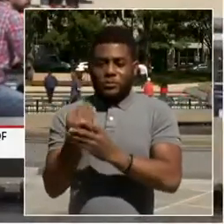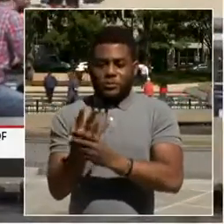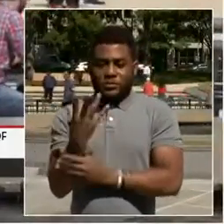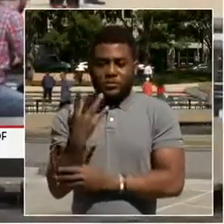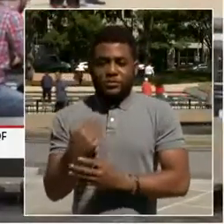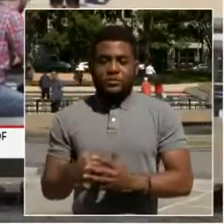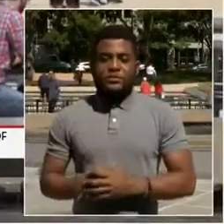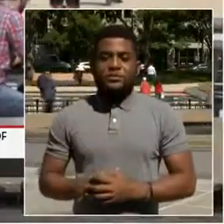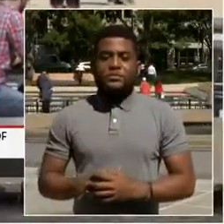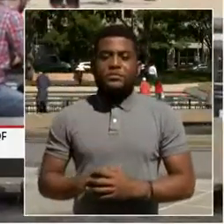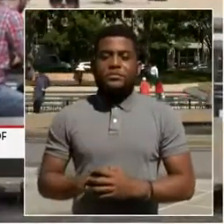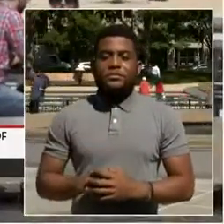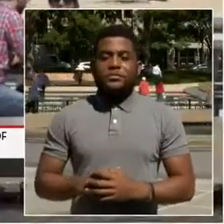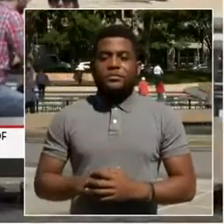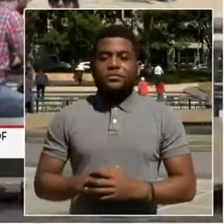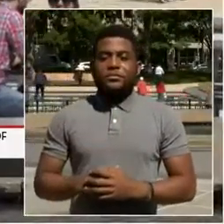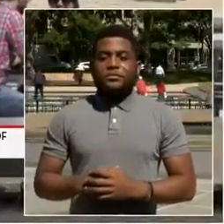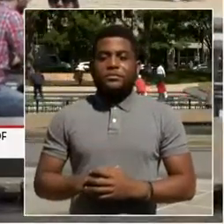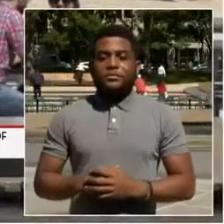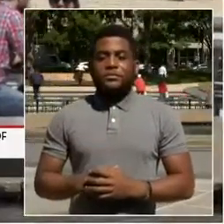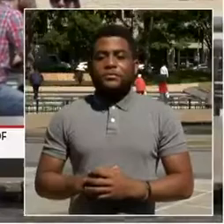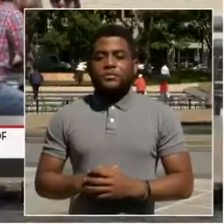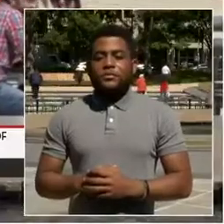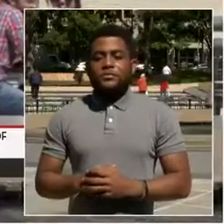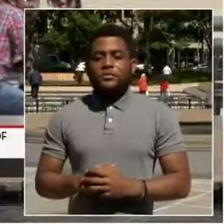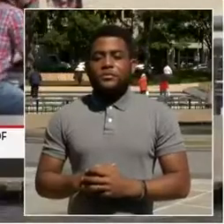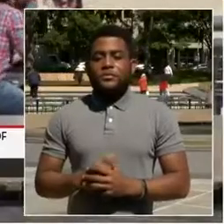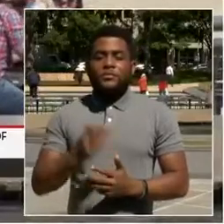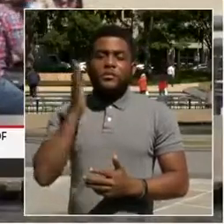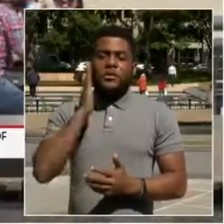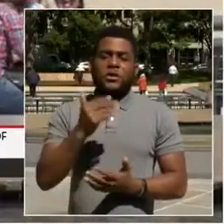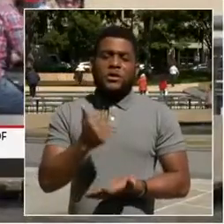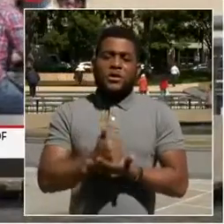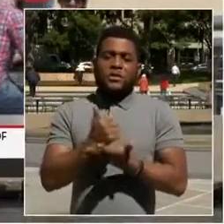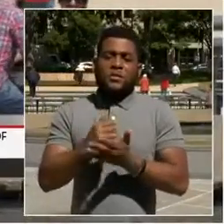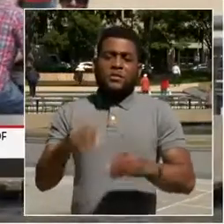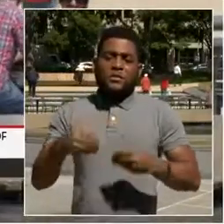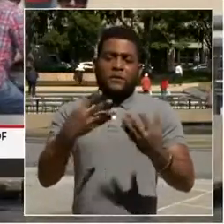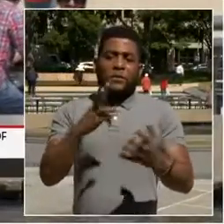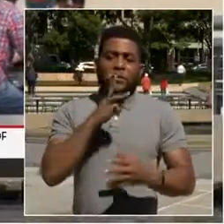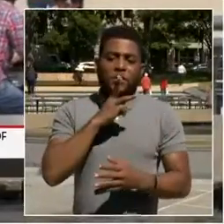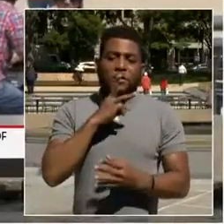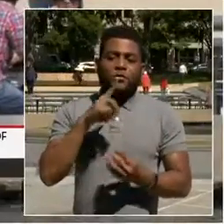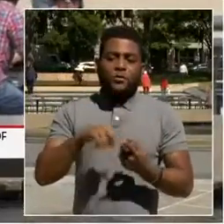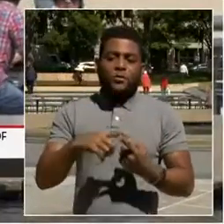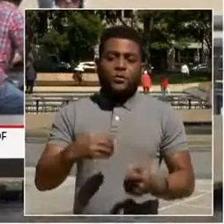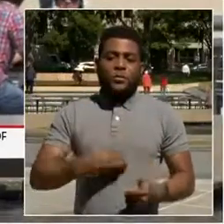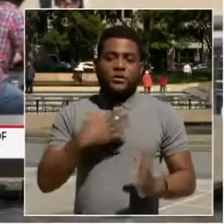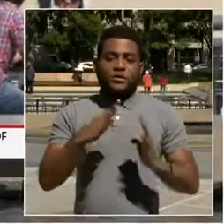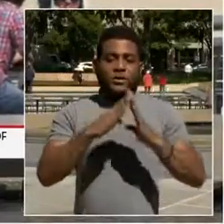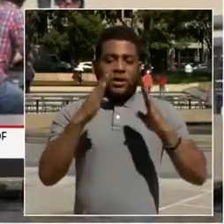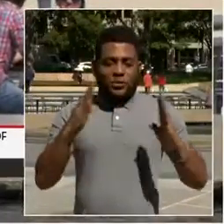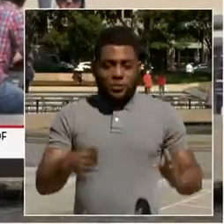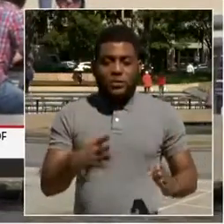to provide water to the White House and other federal buildings.